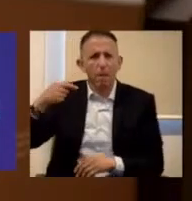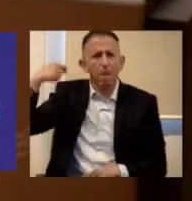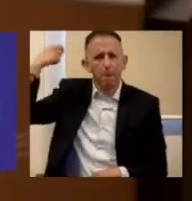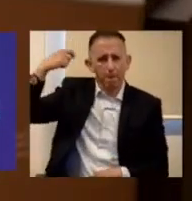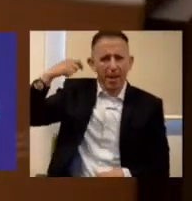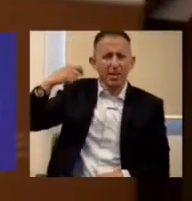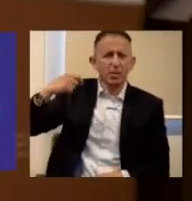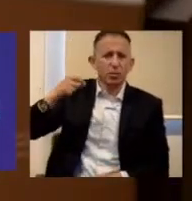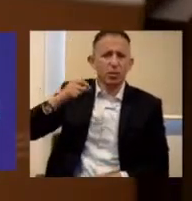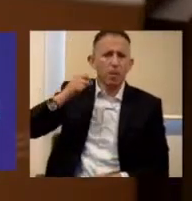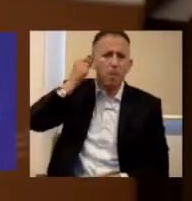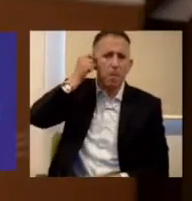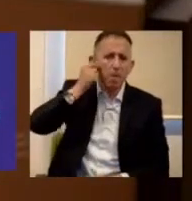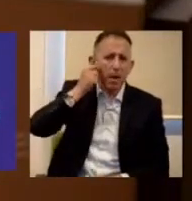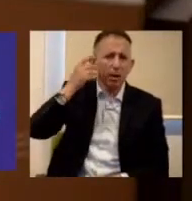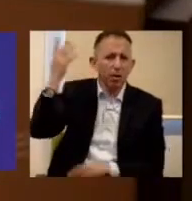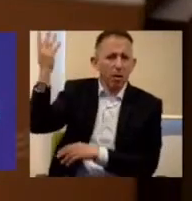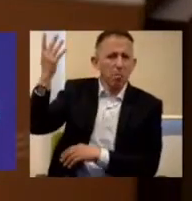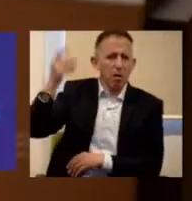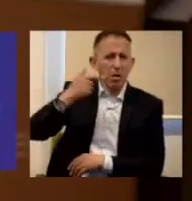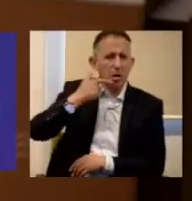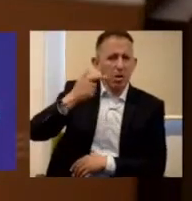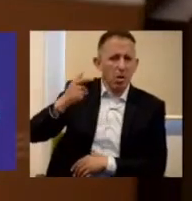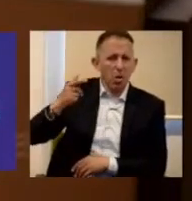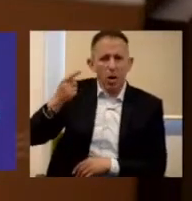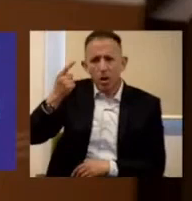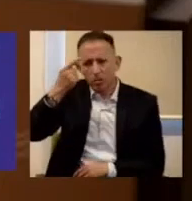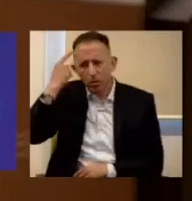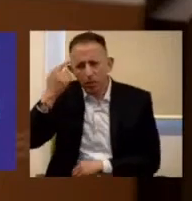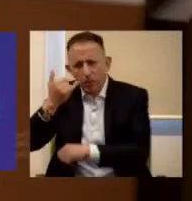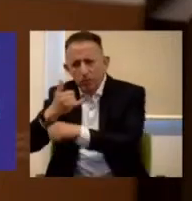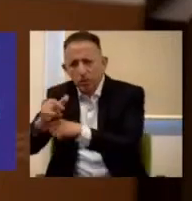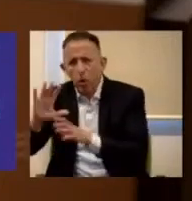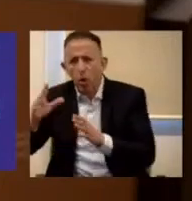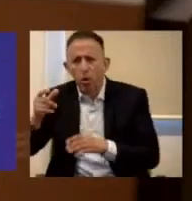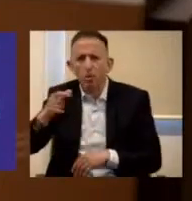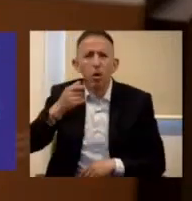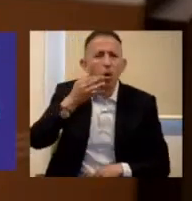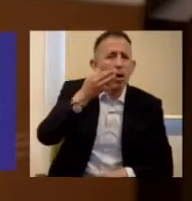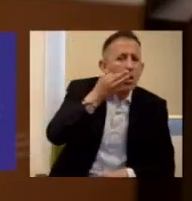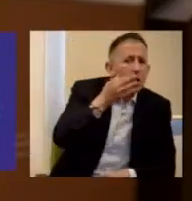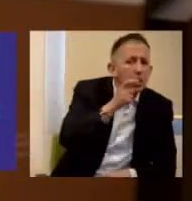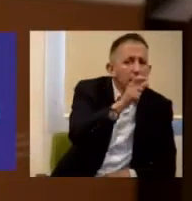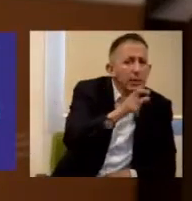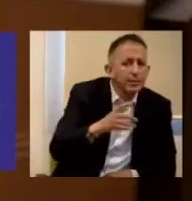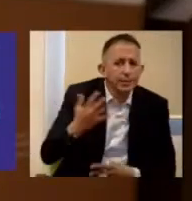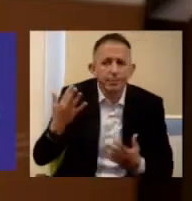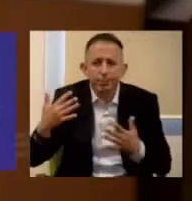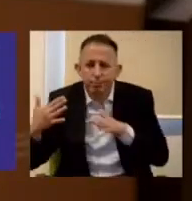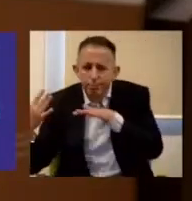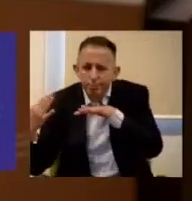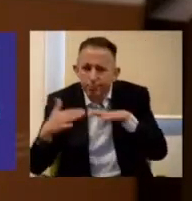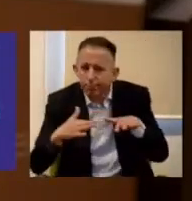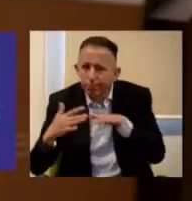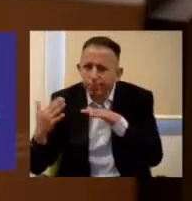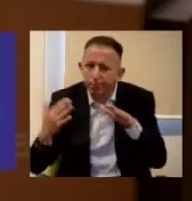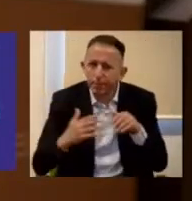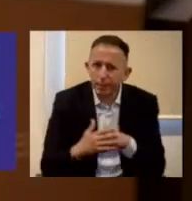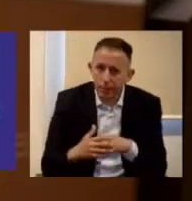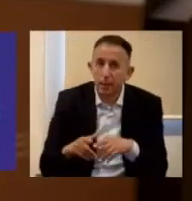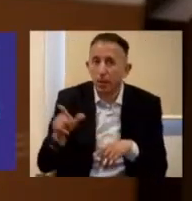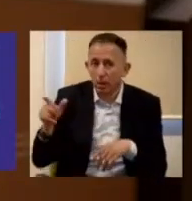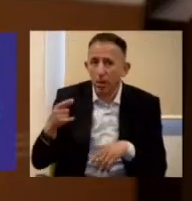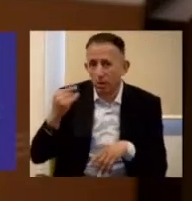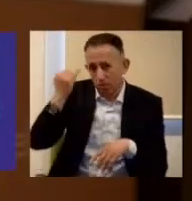that. But it's a very hard task, because, as you said, politicians are way back with respect to